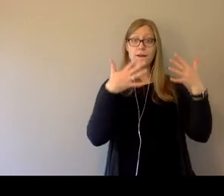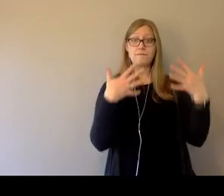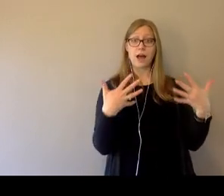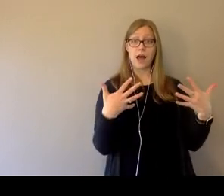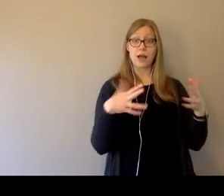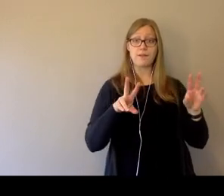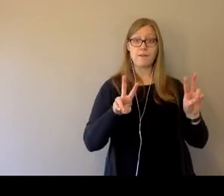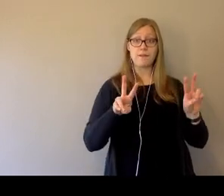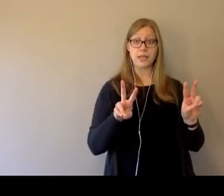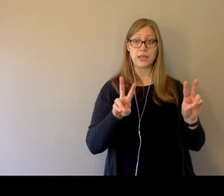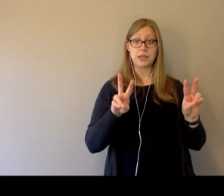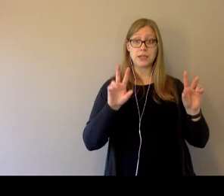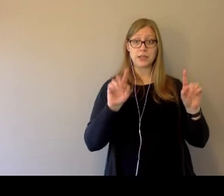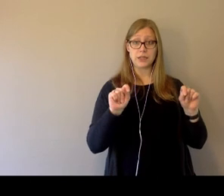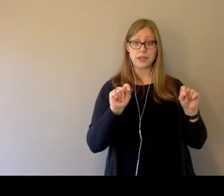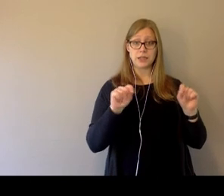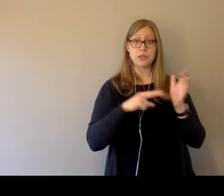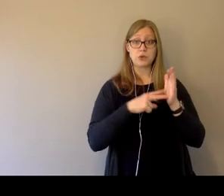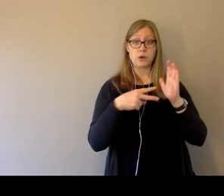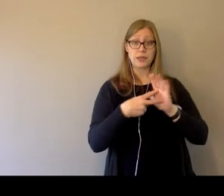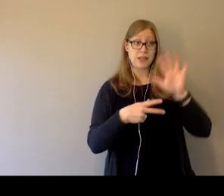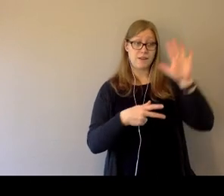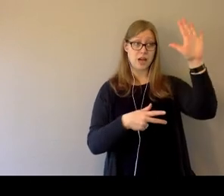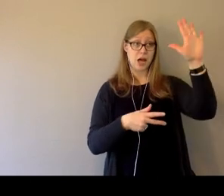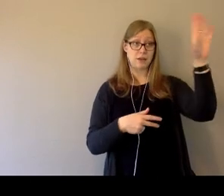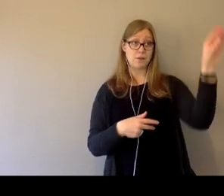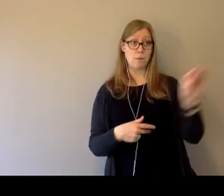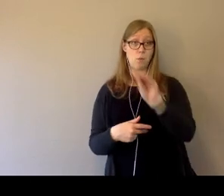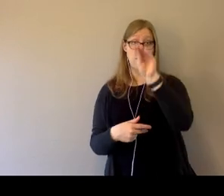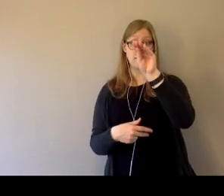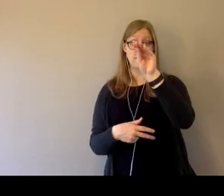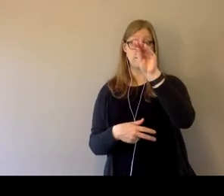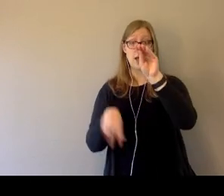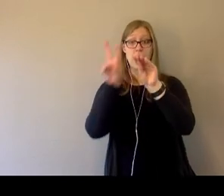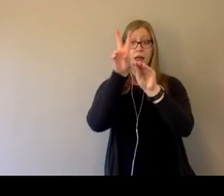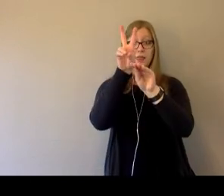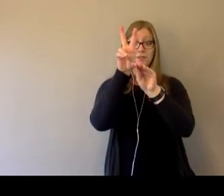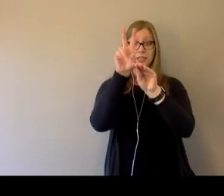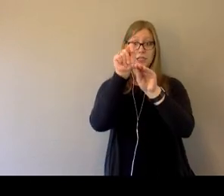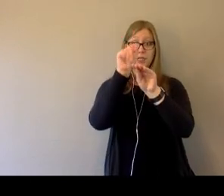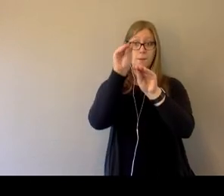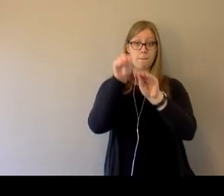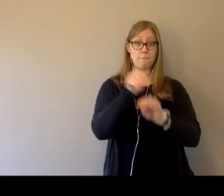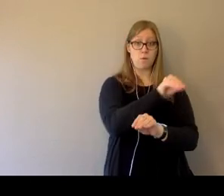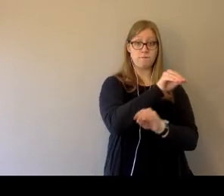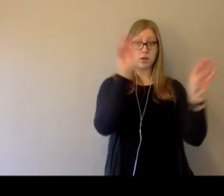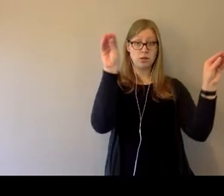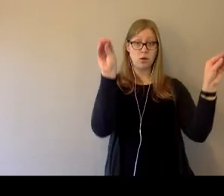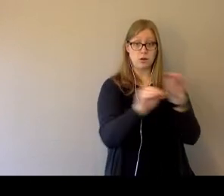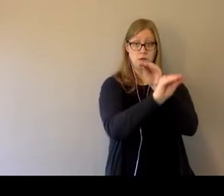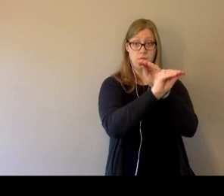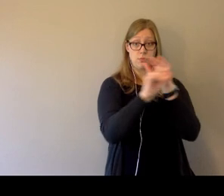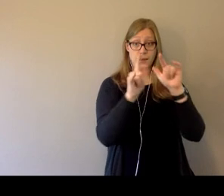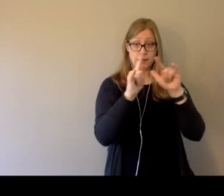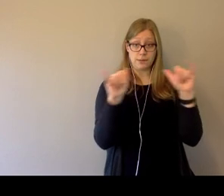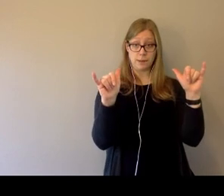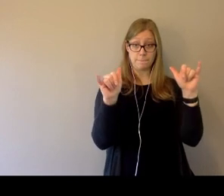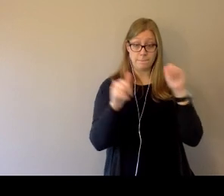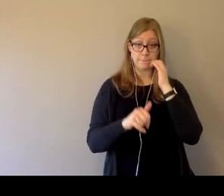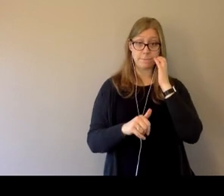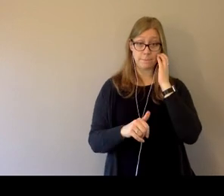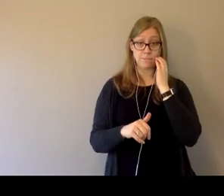Right? And doing that allows me to divide out the UT, that gives me 1. Divide